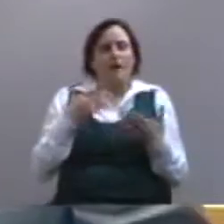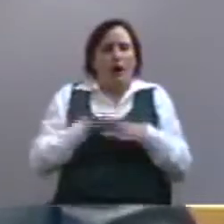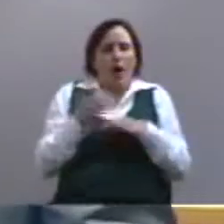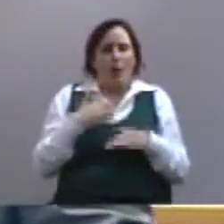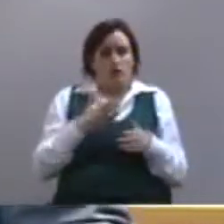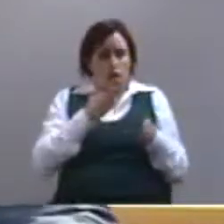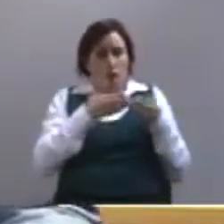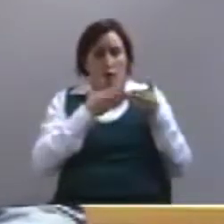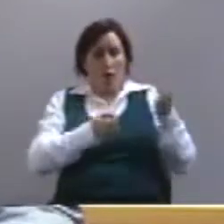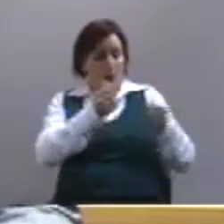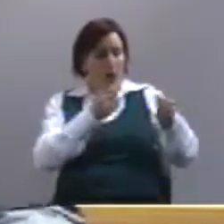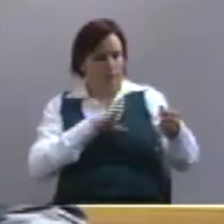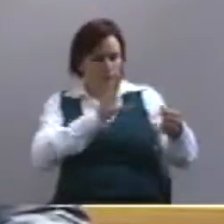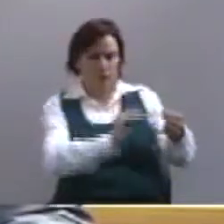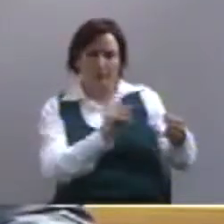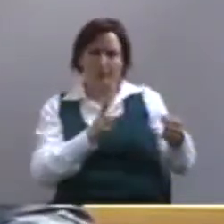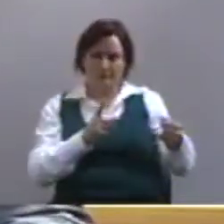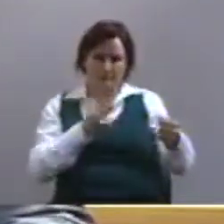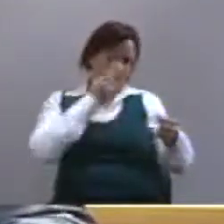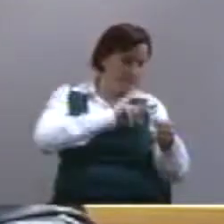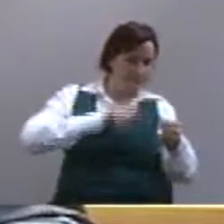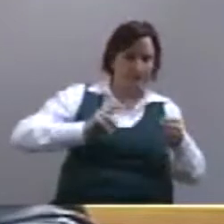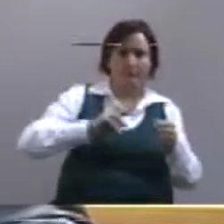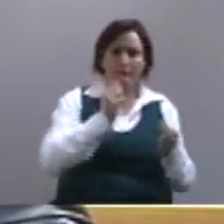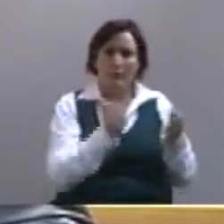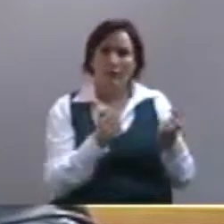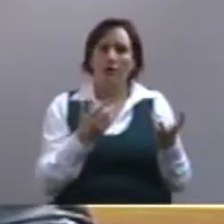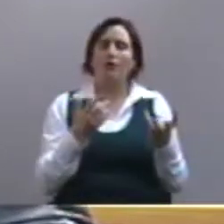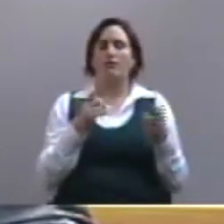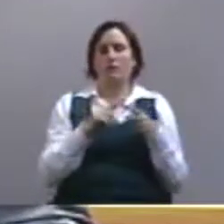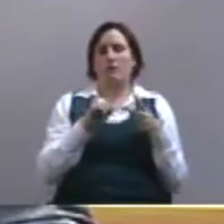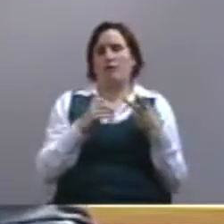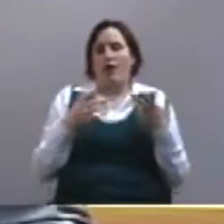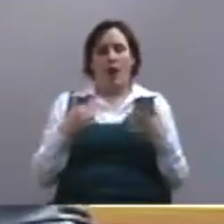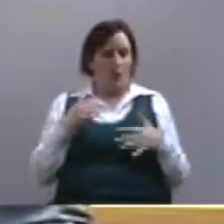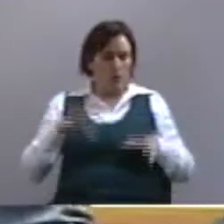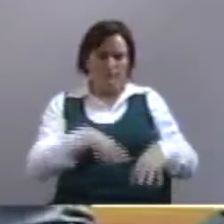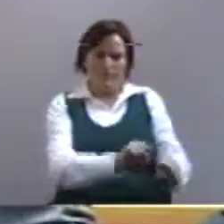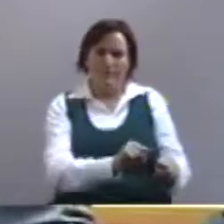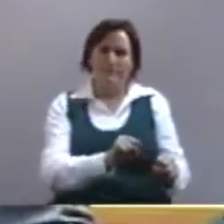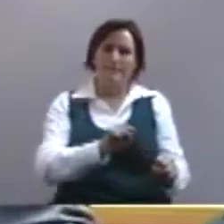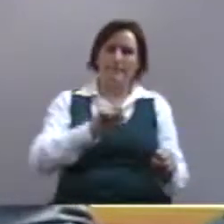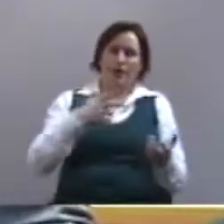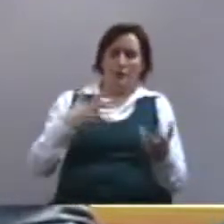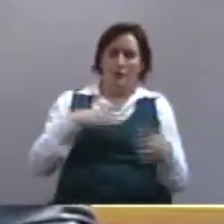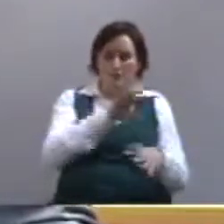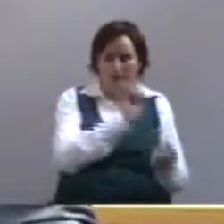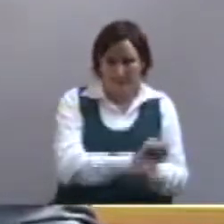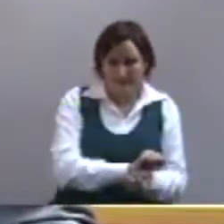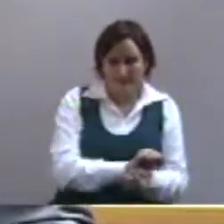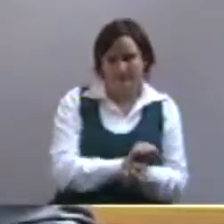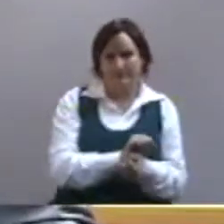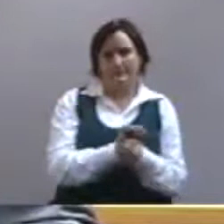and suspects, as well as approach and penetration techniques to effect an arrest.